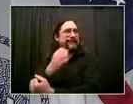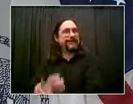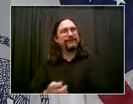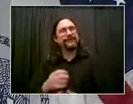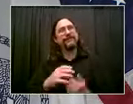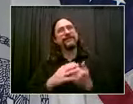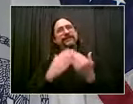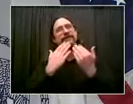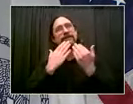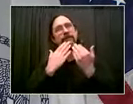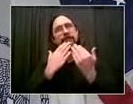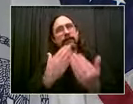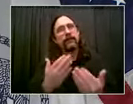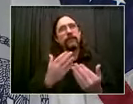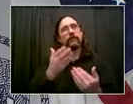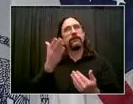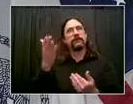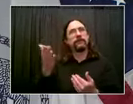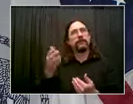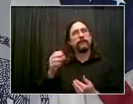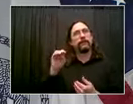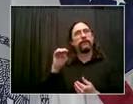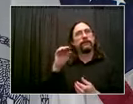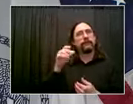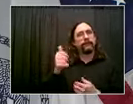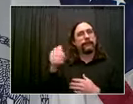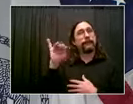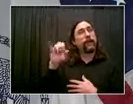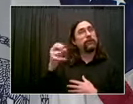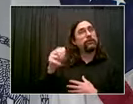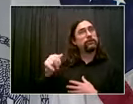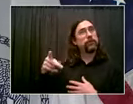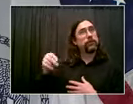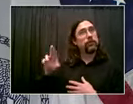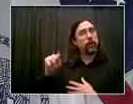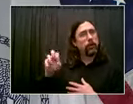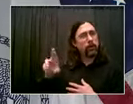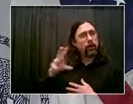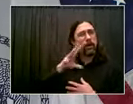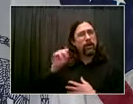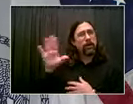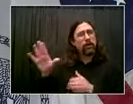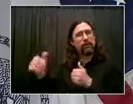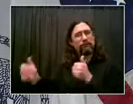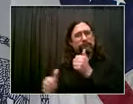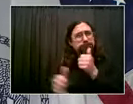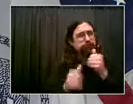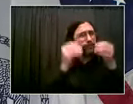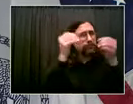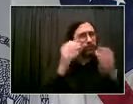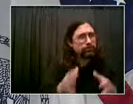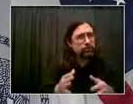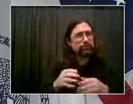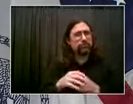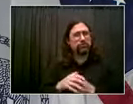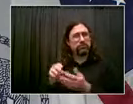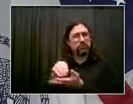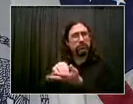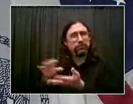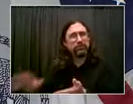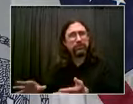Sweet, for her amazing work. You could see her passion and intensity and love for kids drawing out